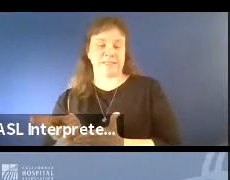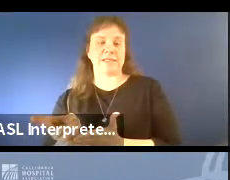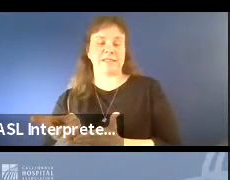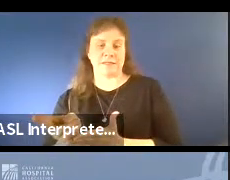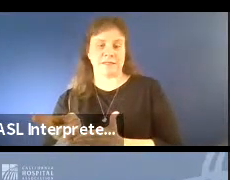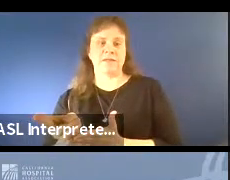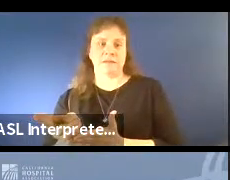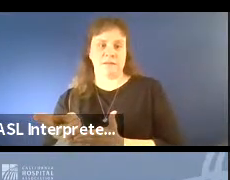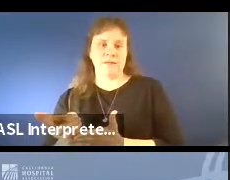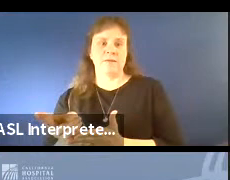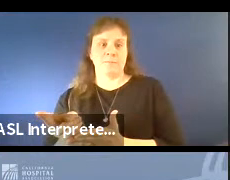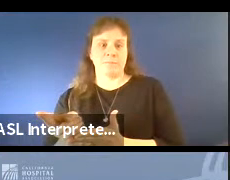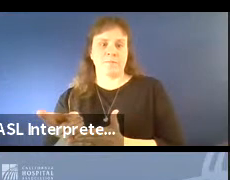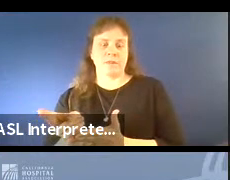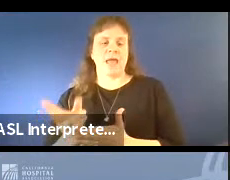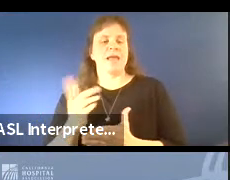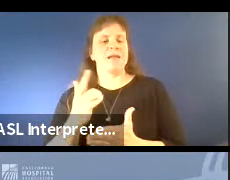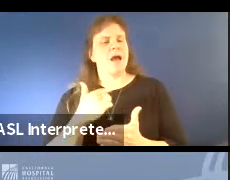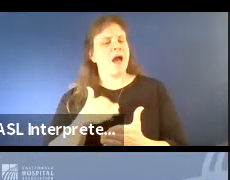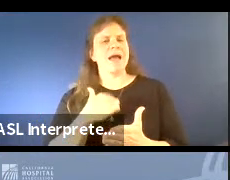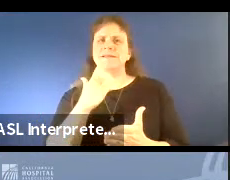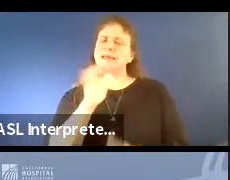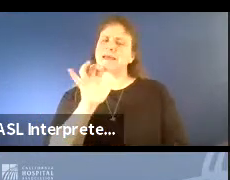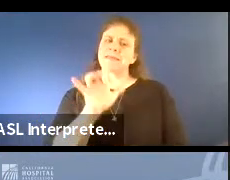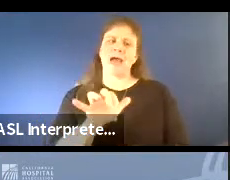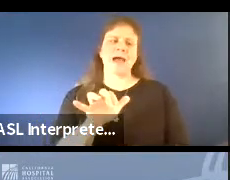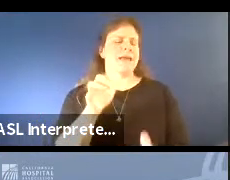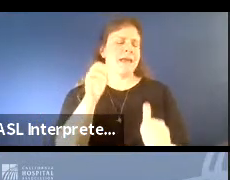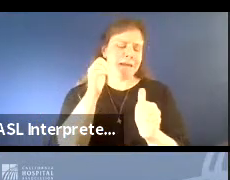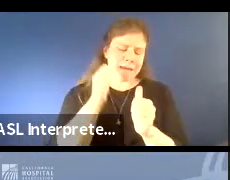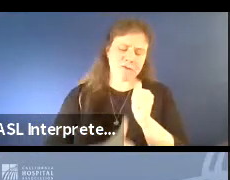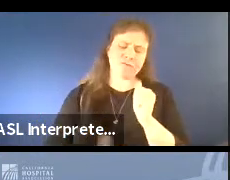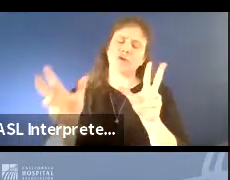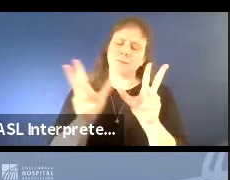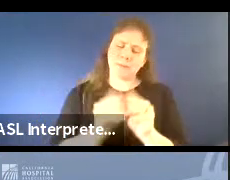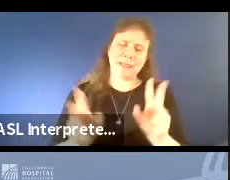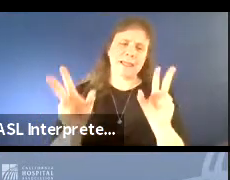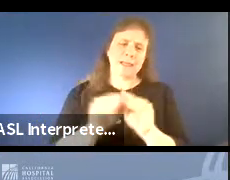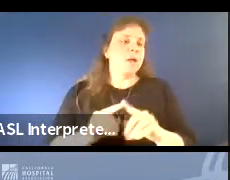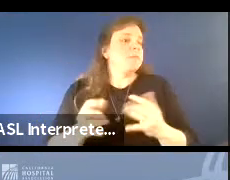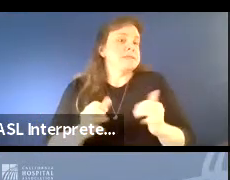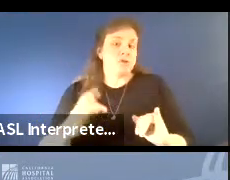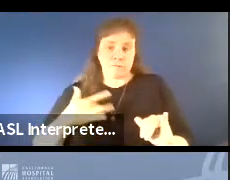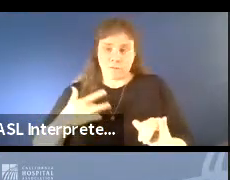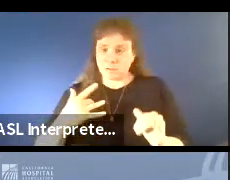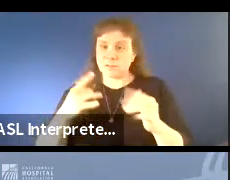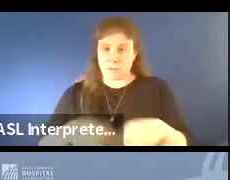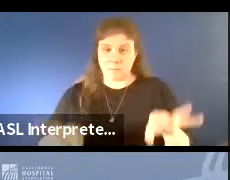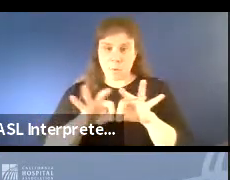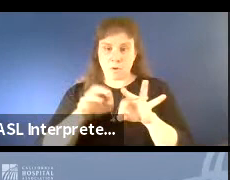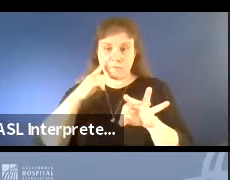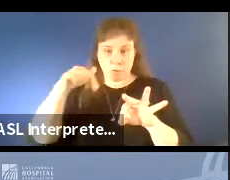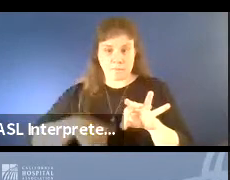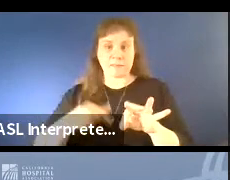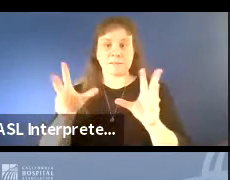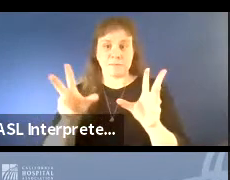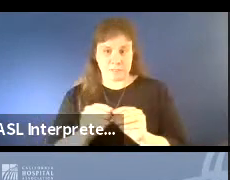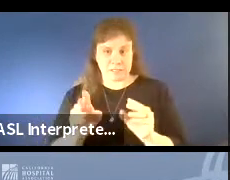And I repeat that at every meeting, but it feels important and all the more important at this meeting,